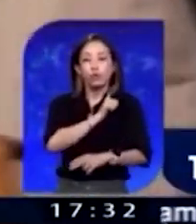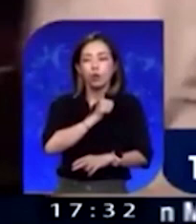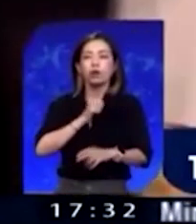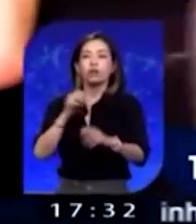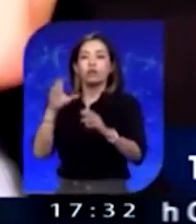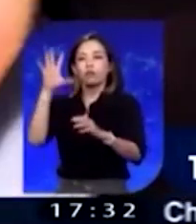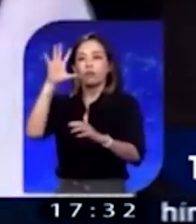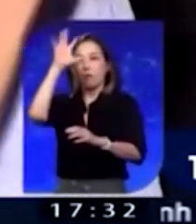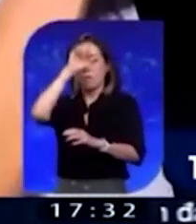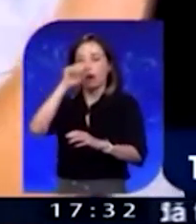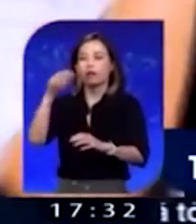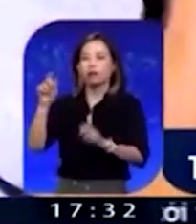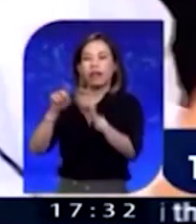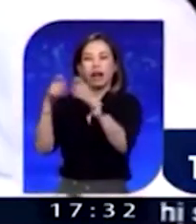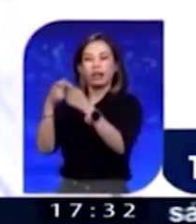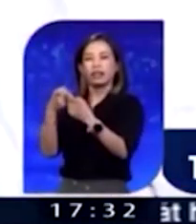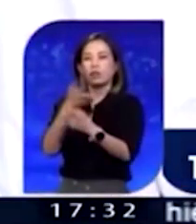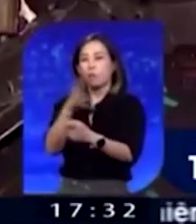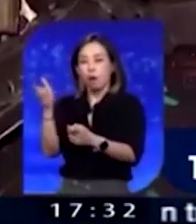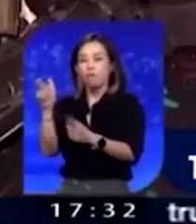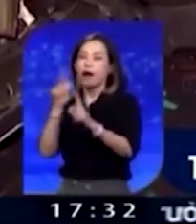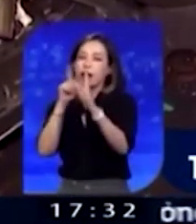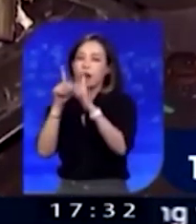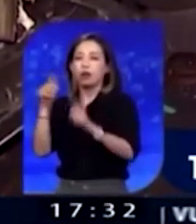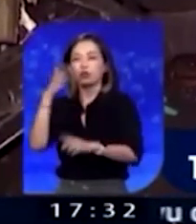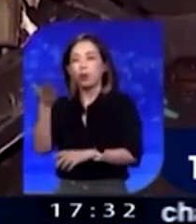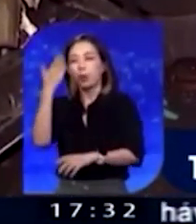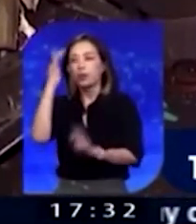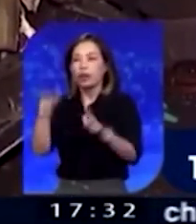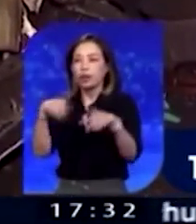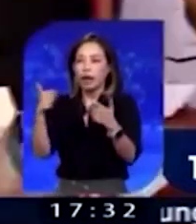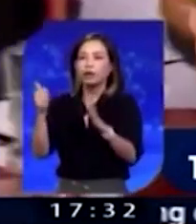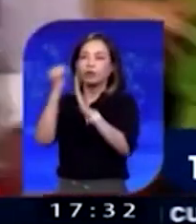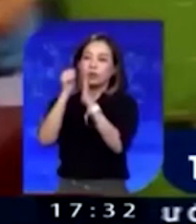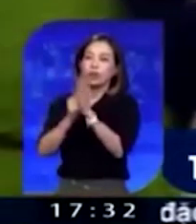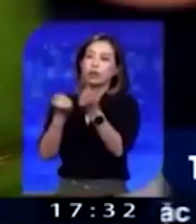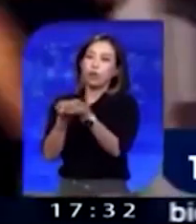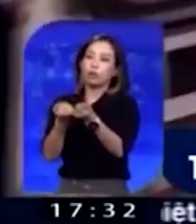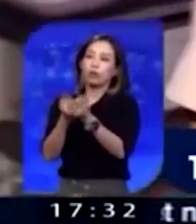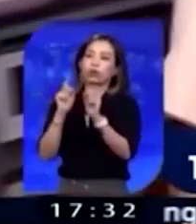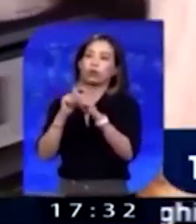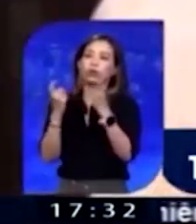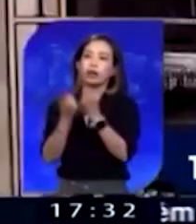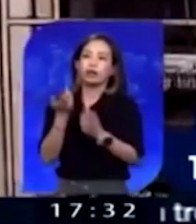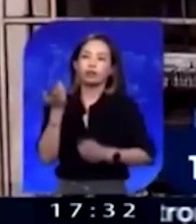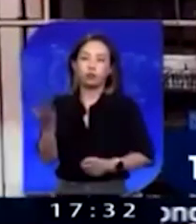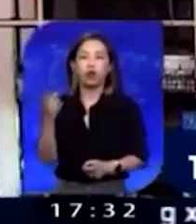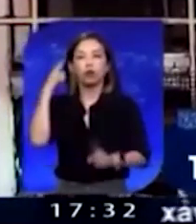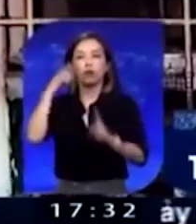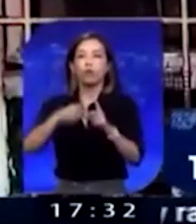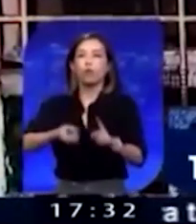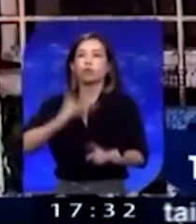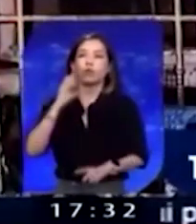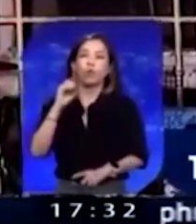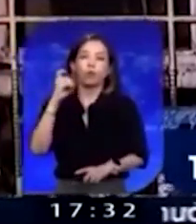and injured 37. Và thực hiện đầy đủ chính sách. The fire broke out during the night at Hanoi 9-story building, home to about